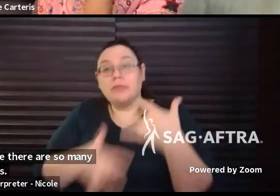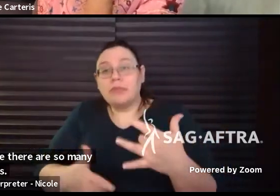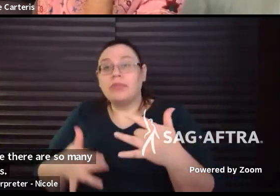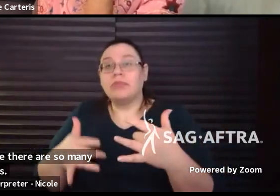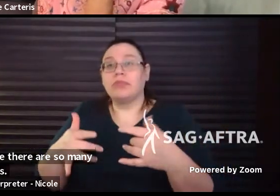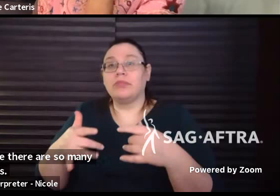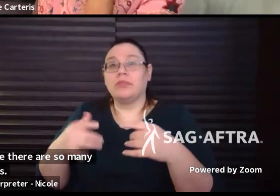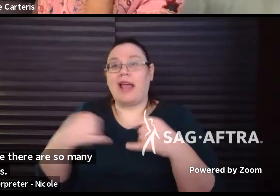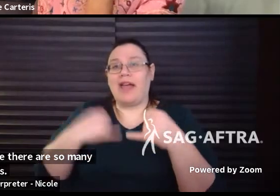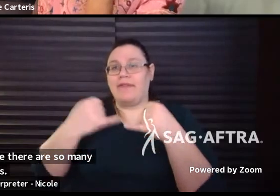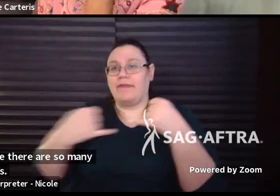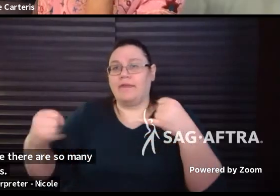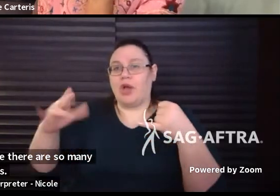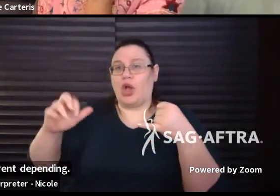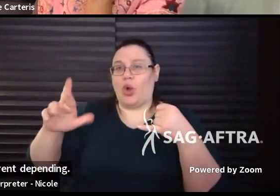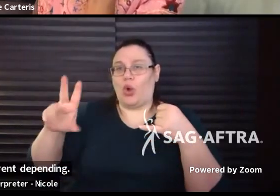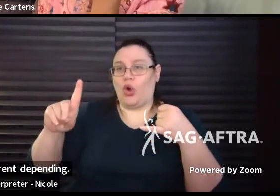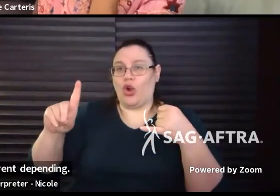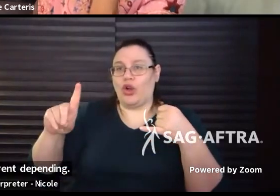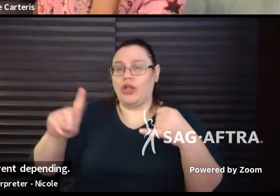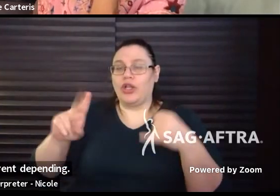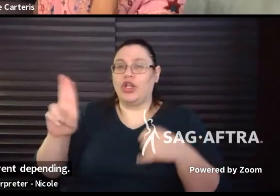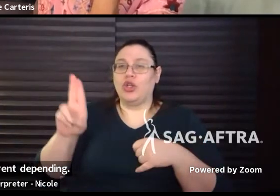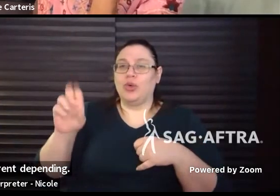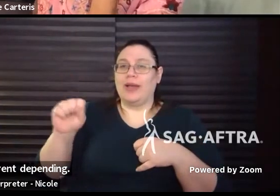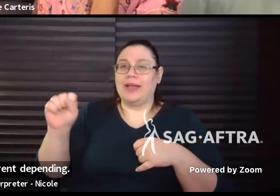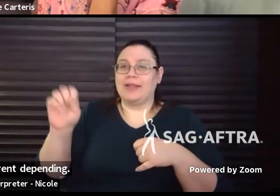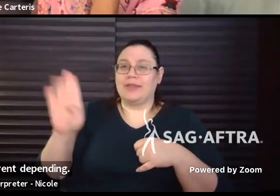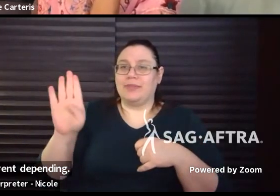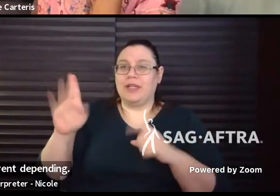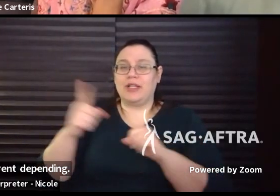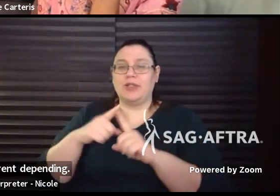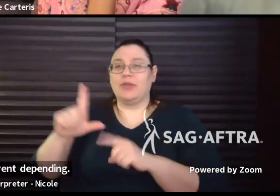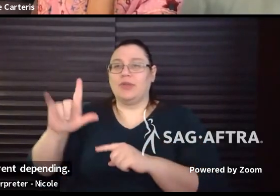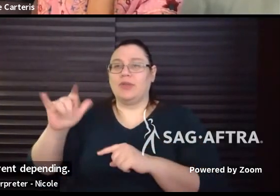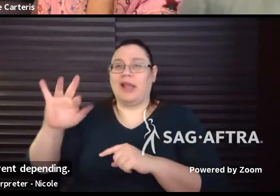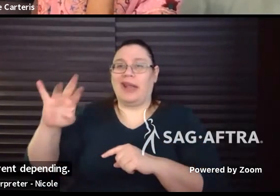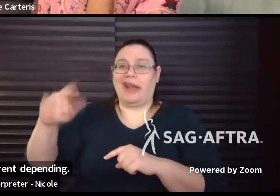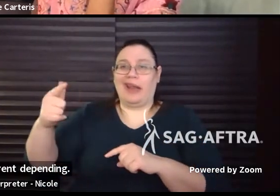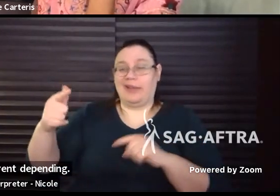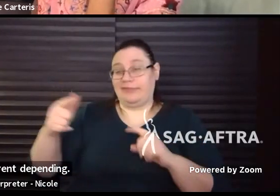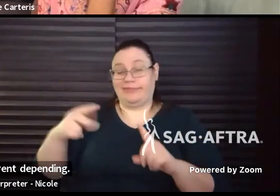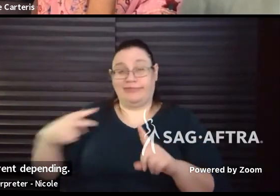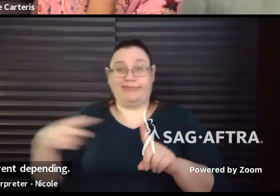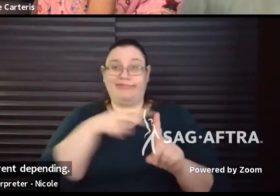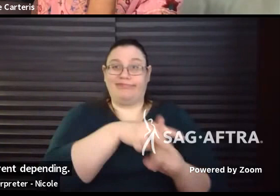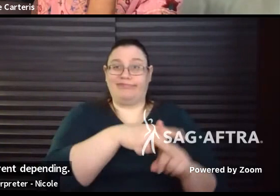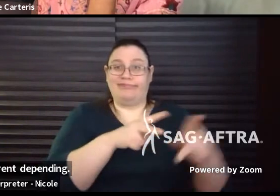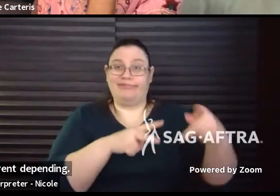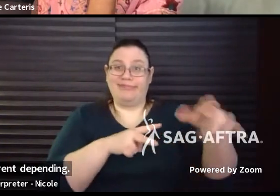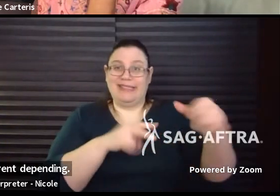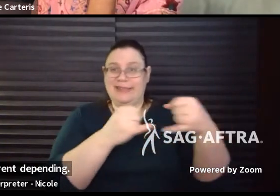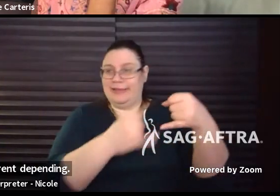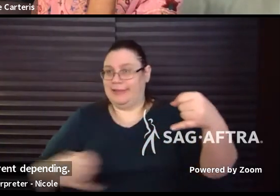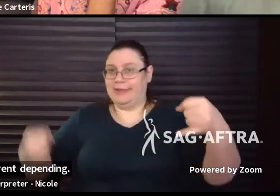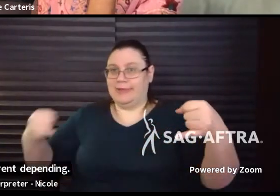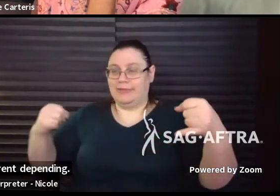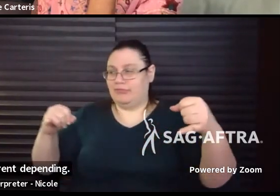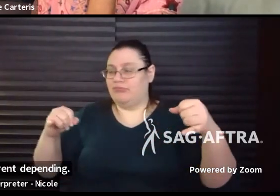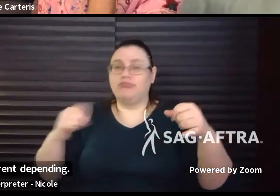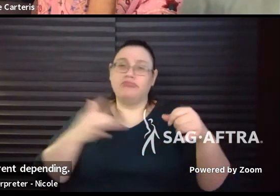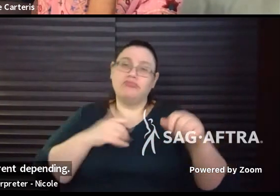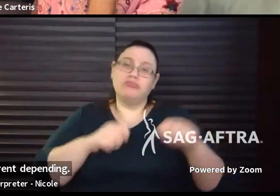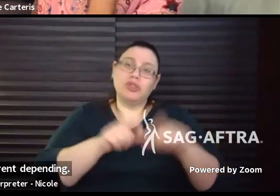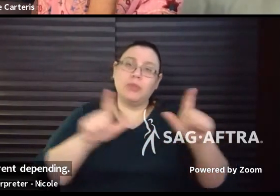So a USB to lightning cord, plug it into your PC. And usually it opens up this sort of photos